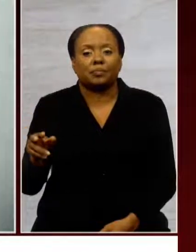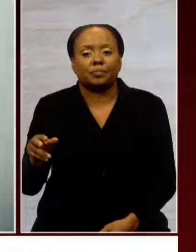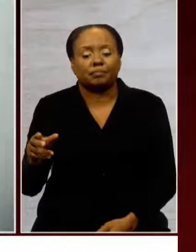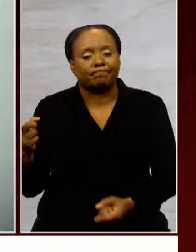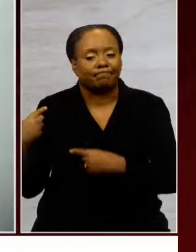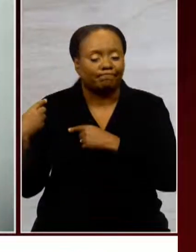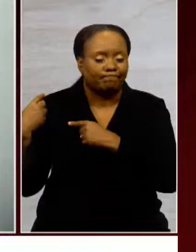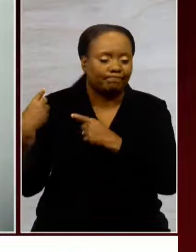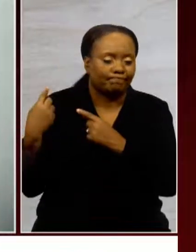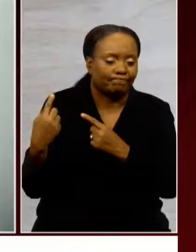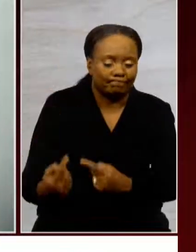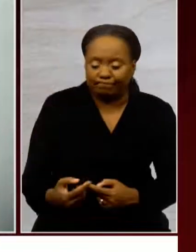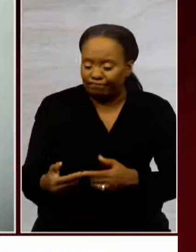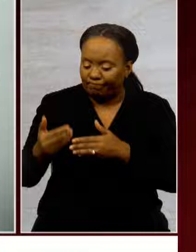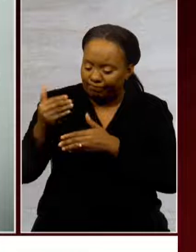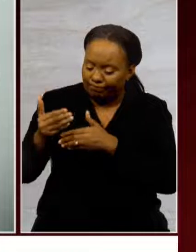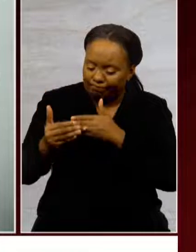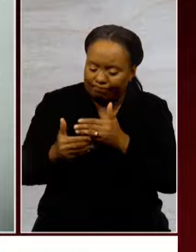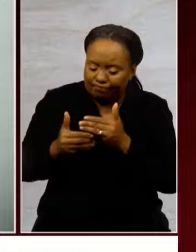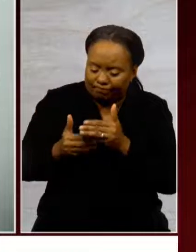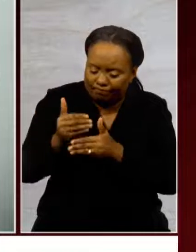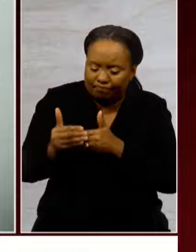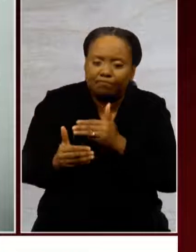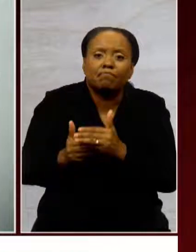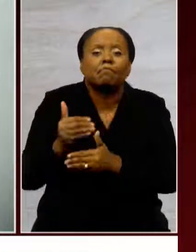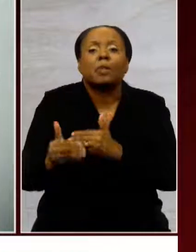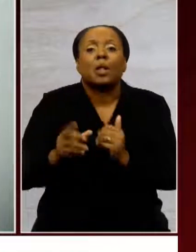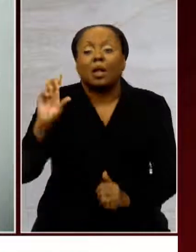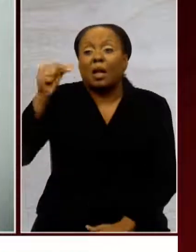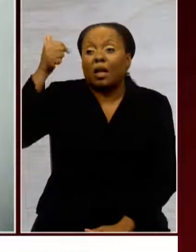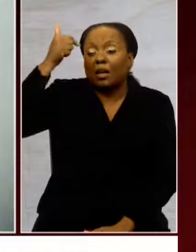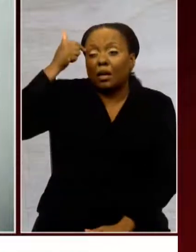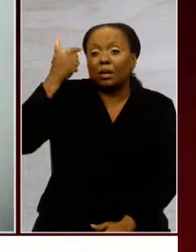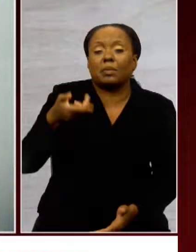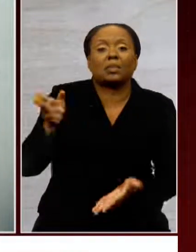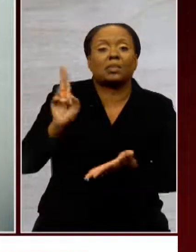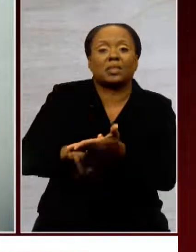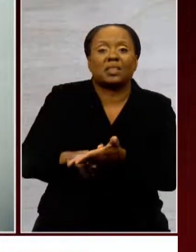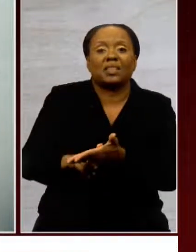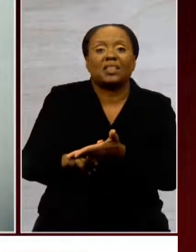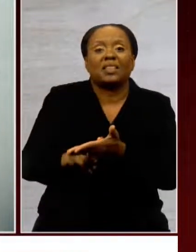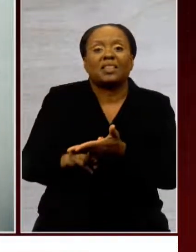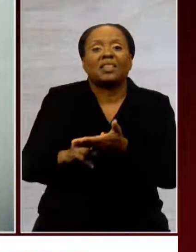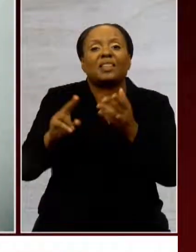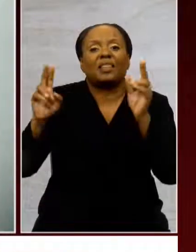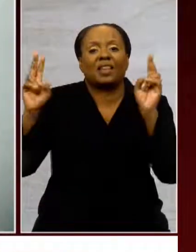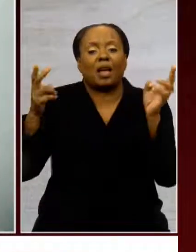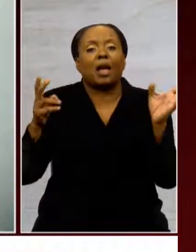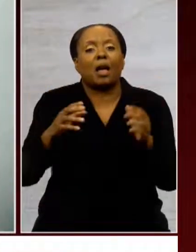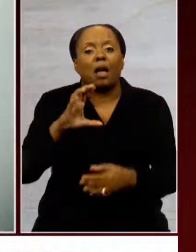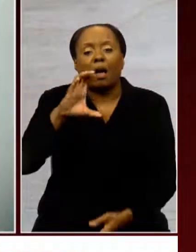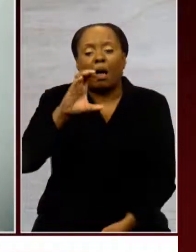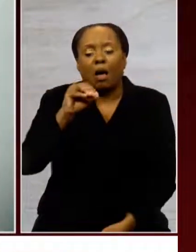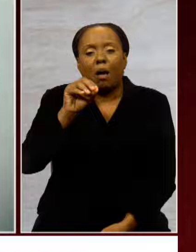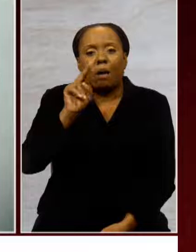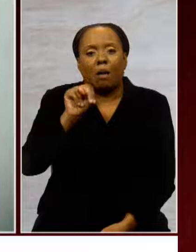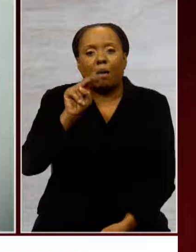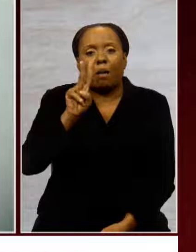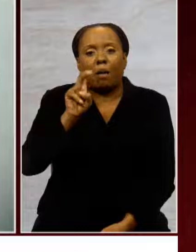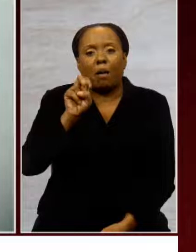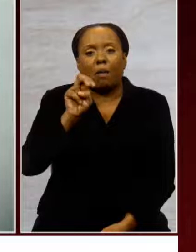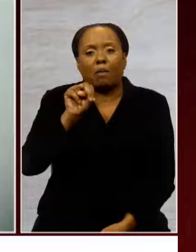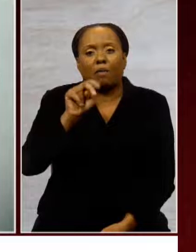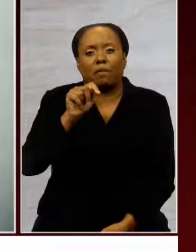variety of steps forward. Government signed the Convention on the Rights of Persons with Disabilities, which is the United